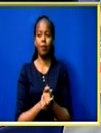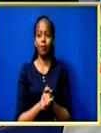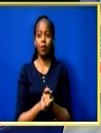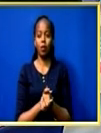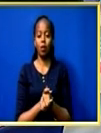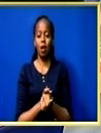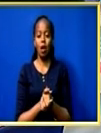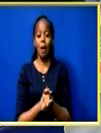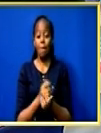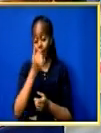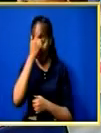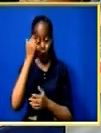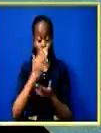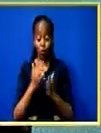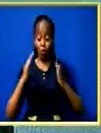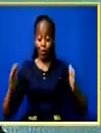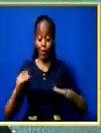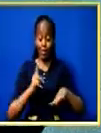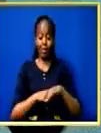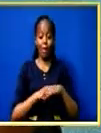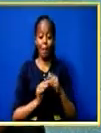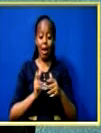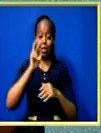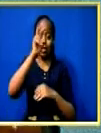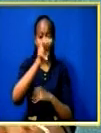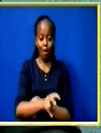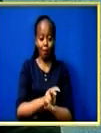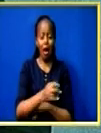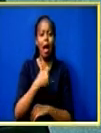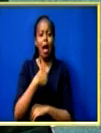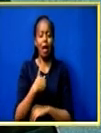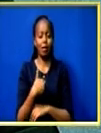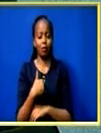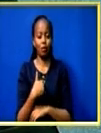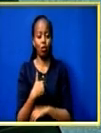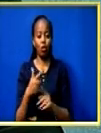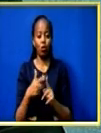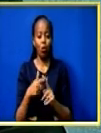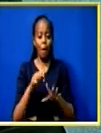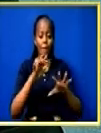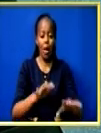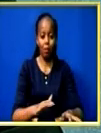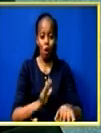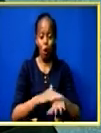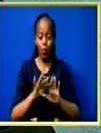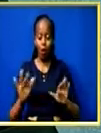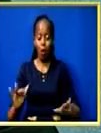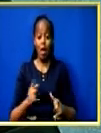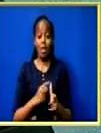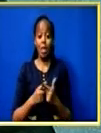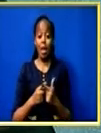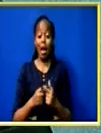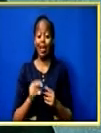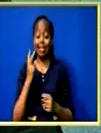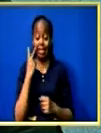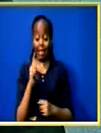bit the trenches because there. it was a bit too big. When I jumped on the other side, I had to hold on myself on the ground, and then I met